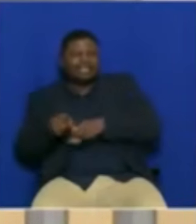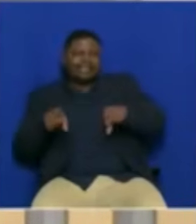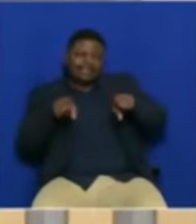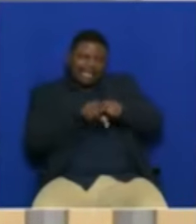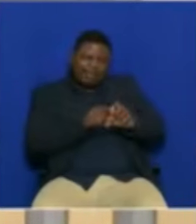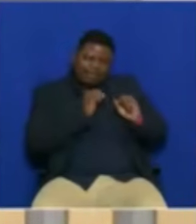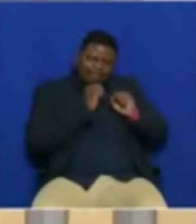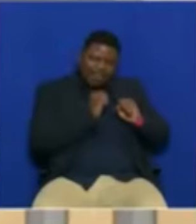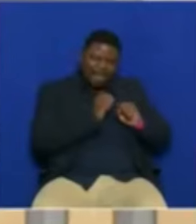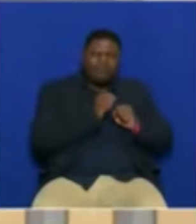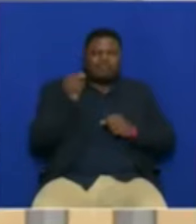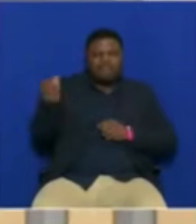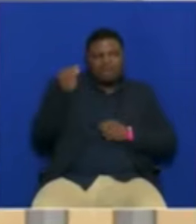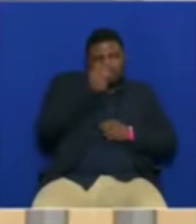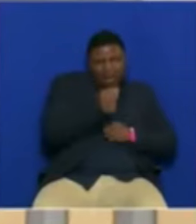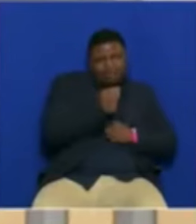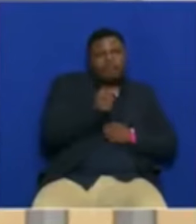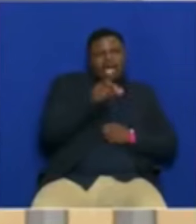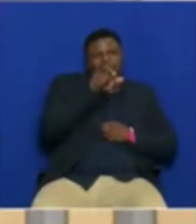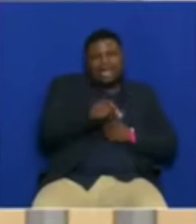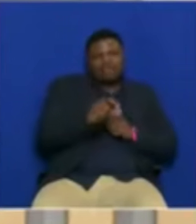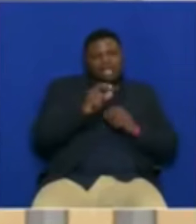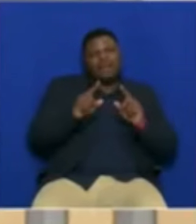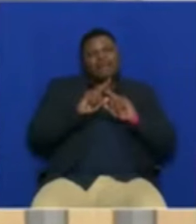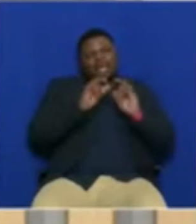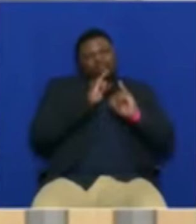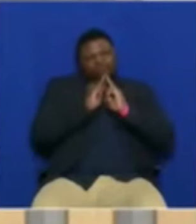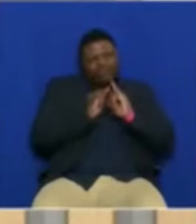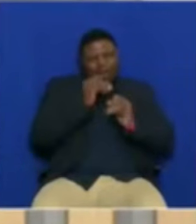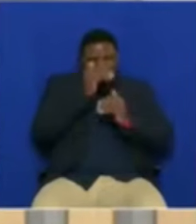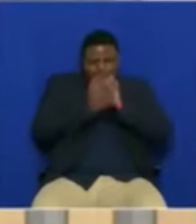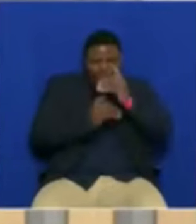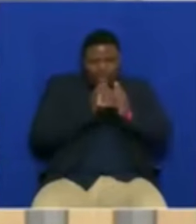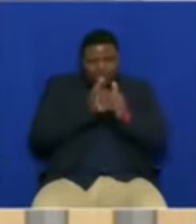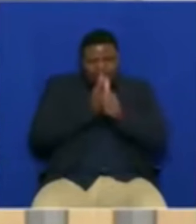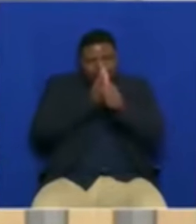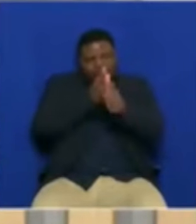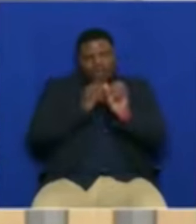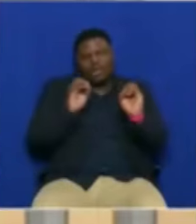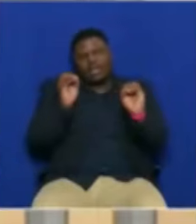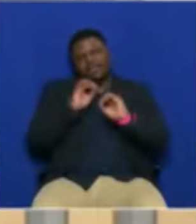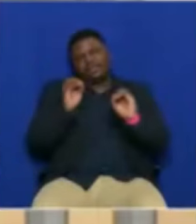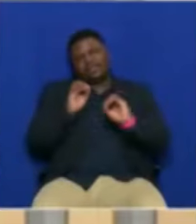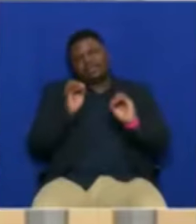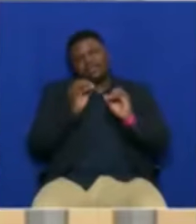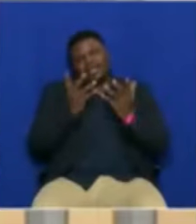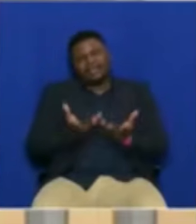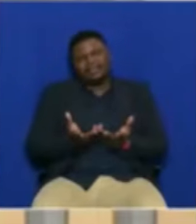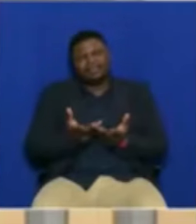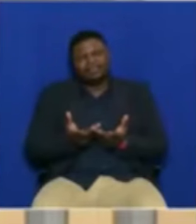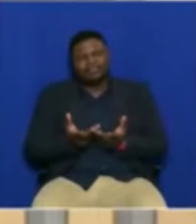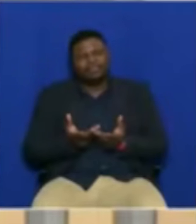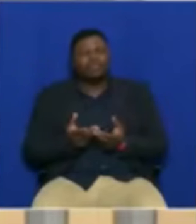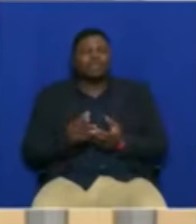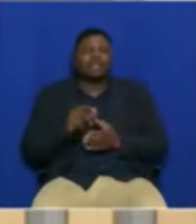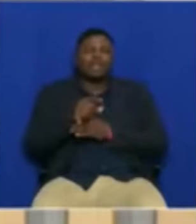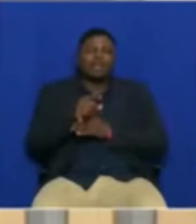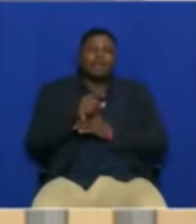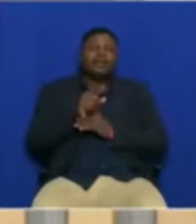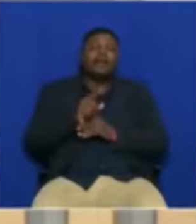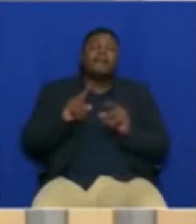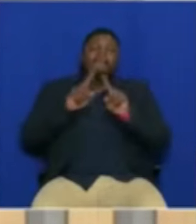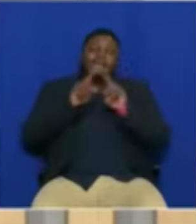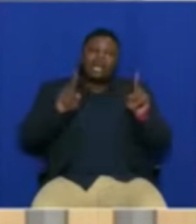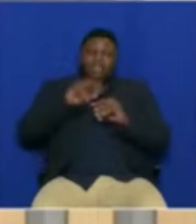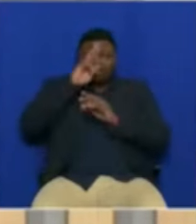in this matter here, where all these files are requested, it's all people that's implicated